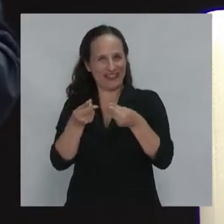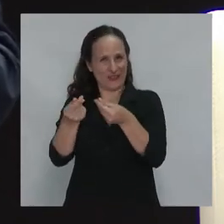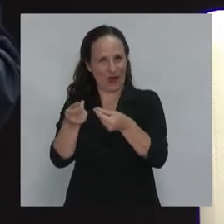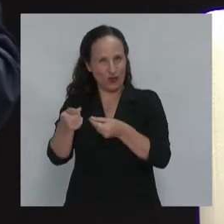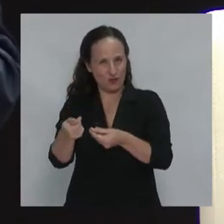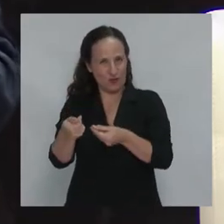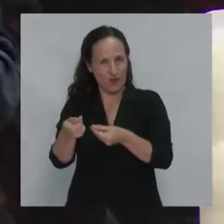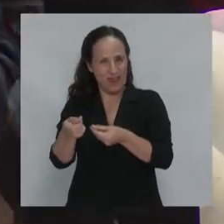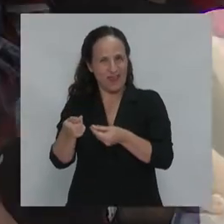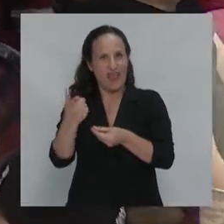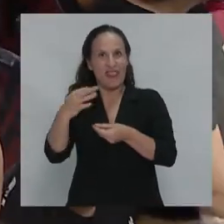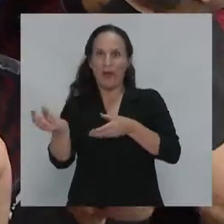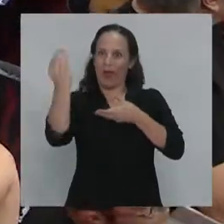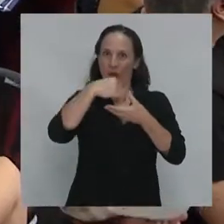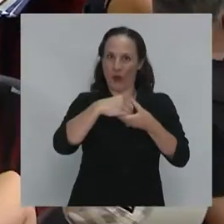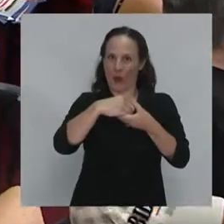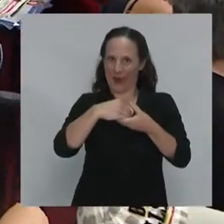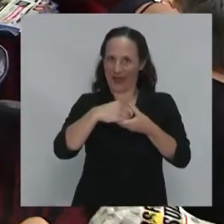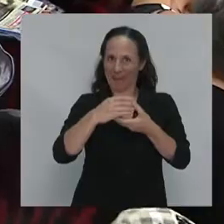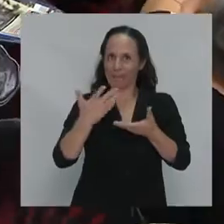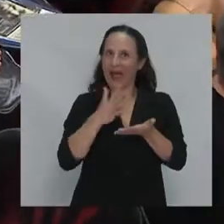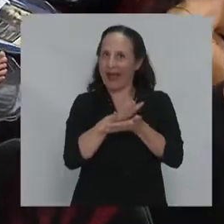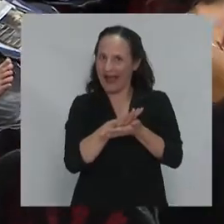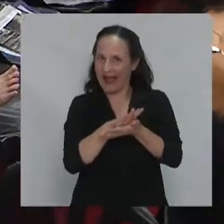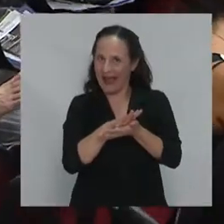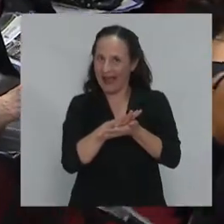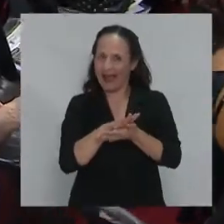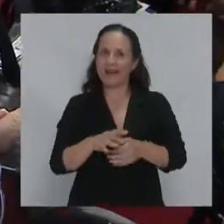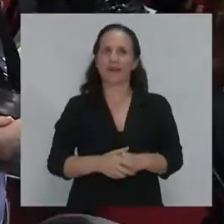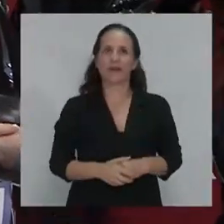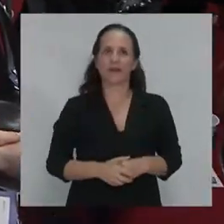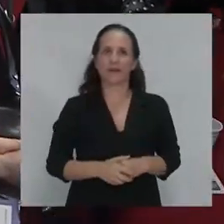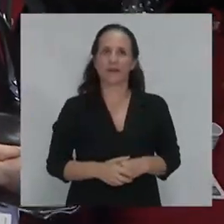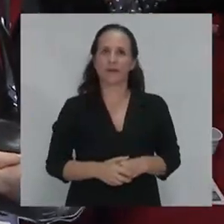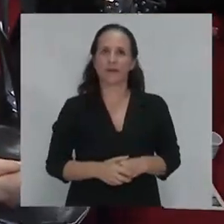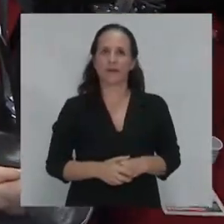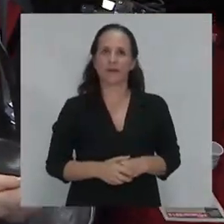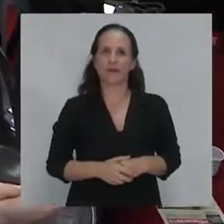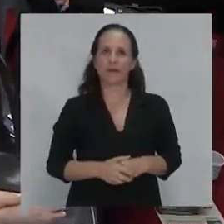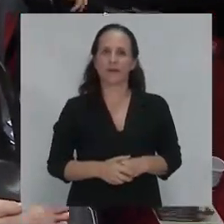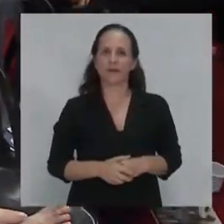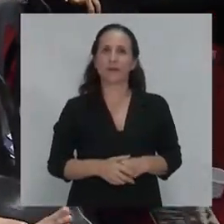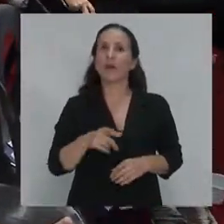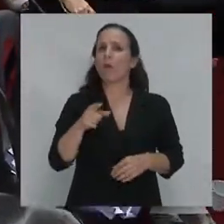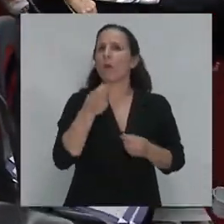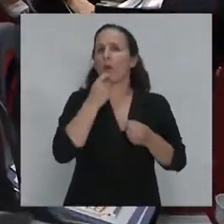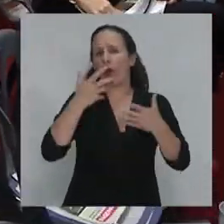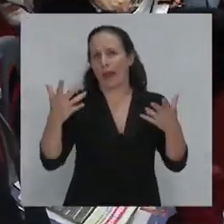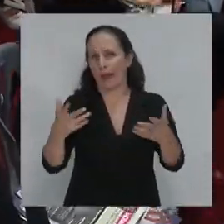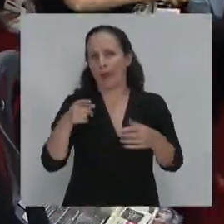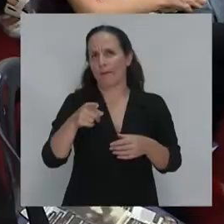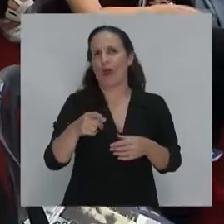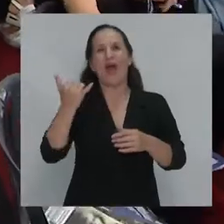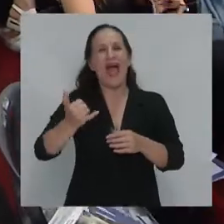of collective self-ownership, which already exist, such as energy cooperative self-help